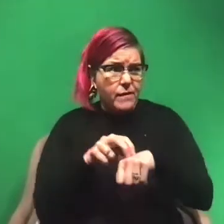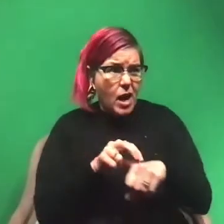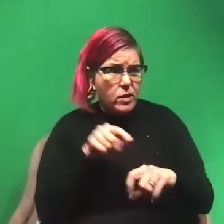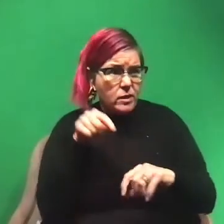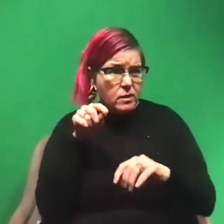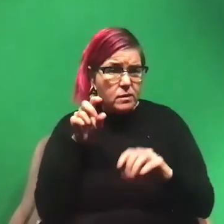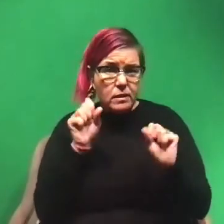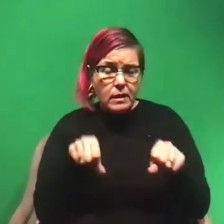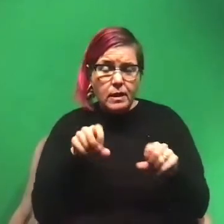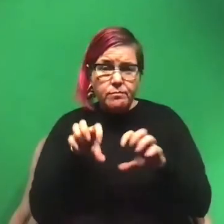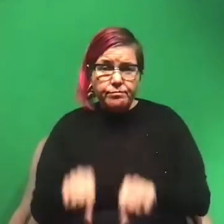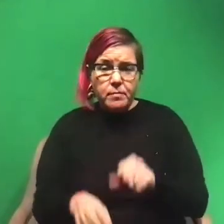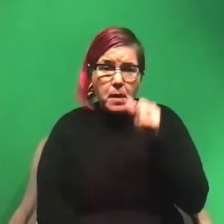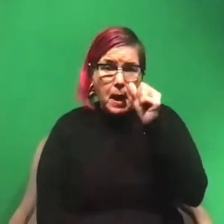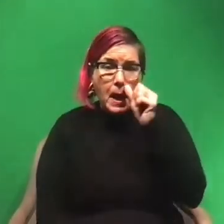So